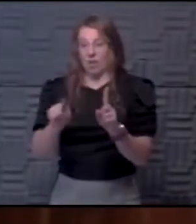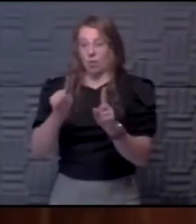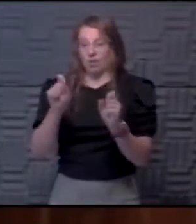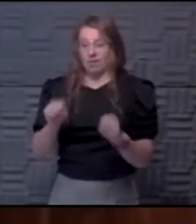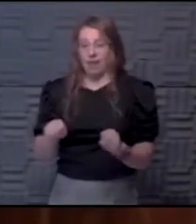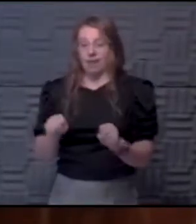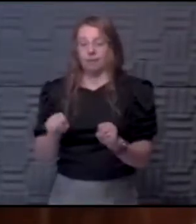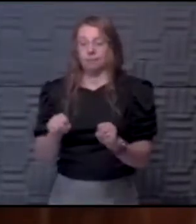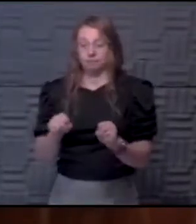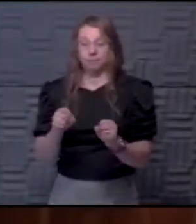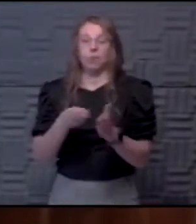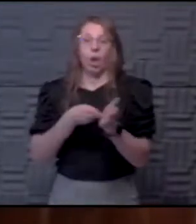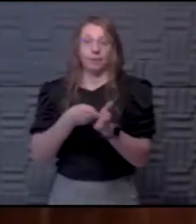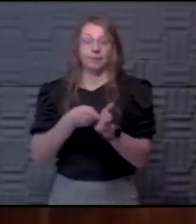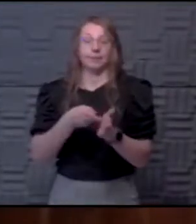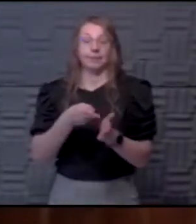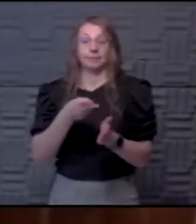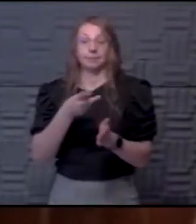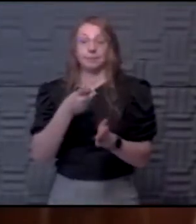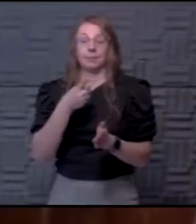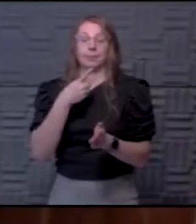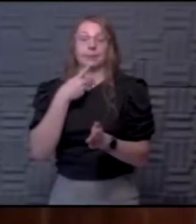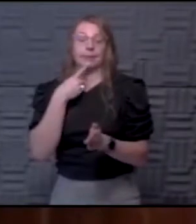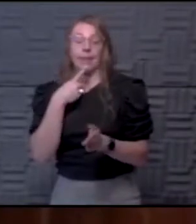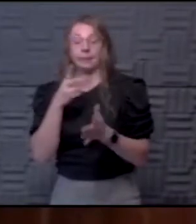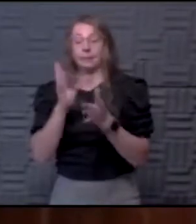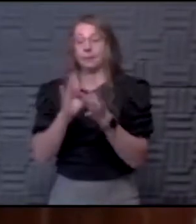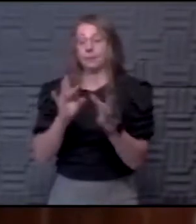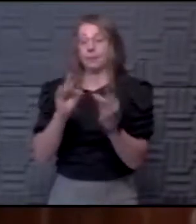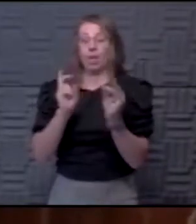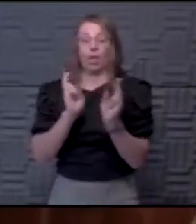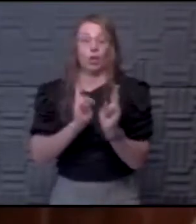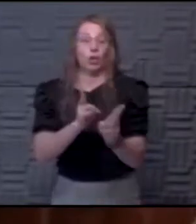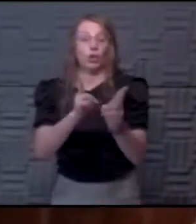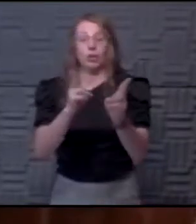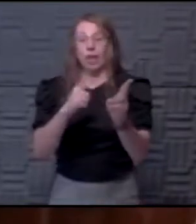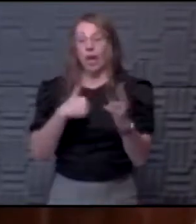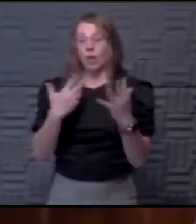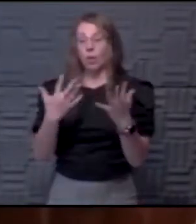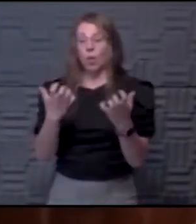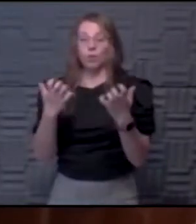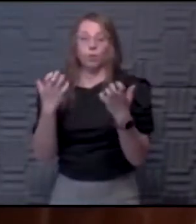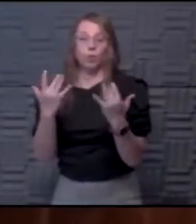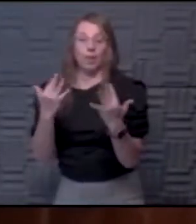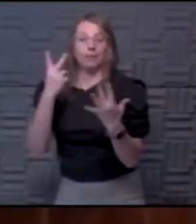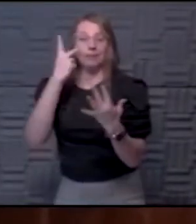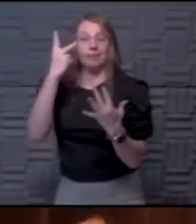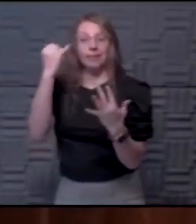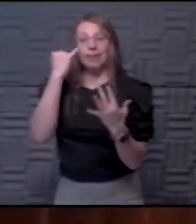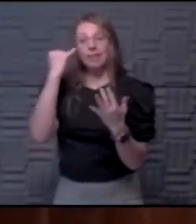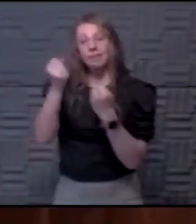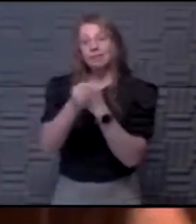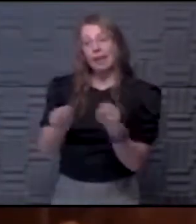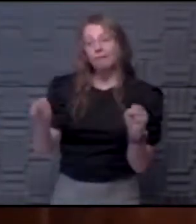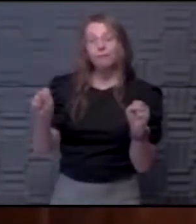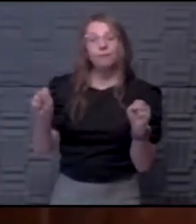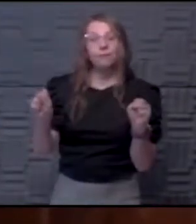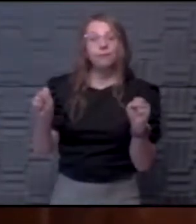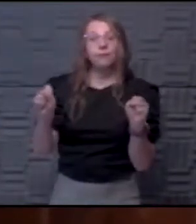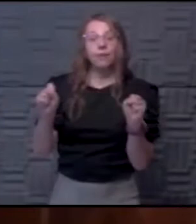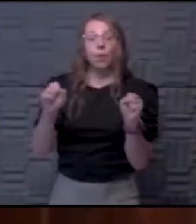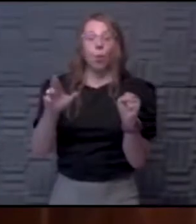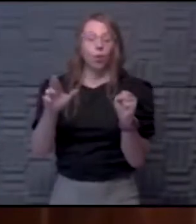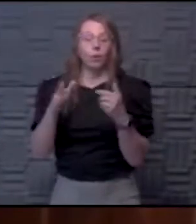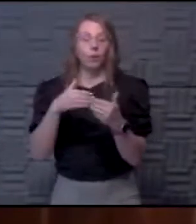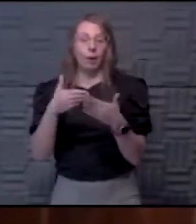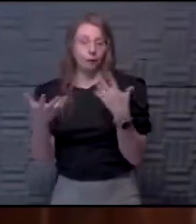legitimately say, well, this was rushed and I want to wait and see if it's safe, or, fill in the